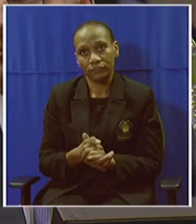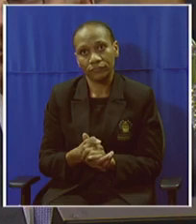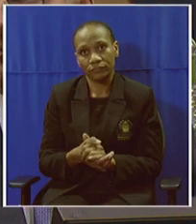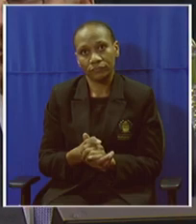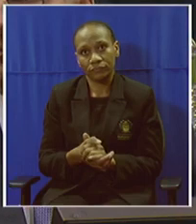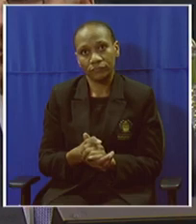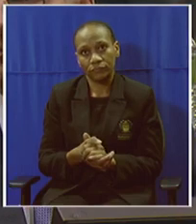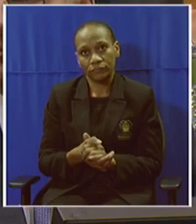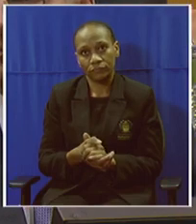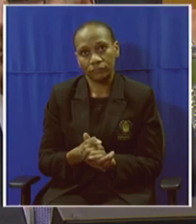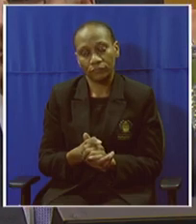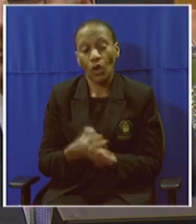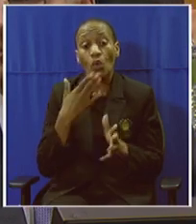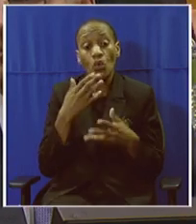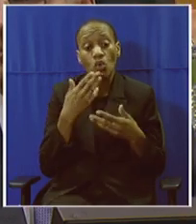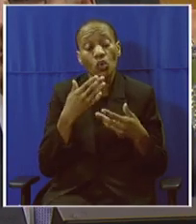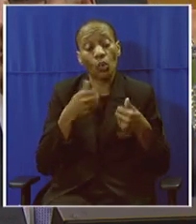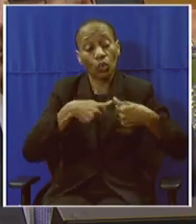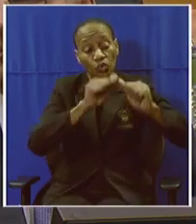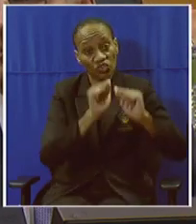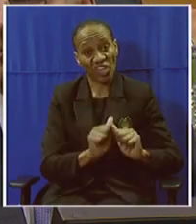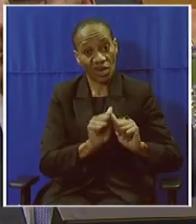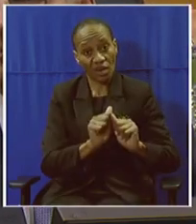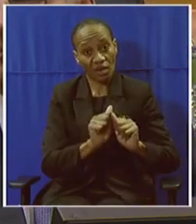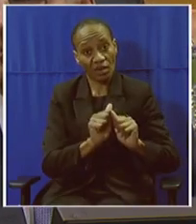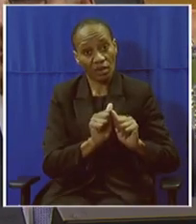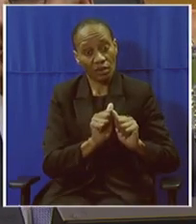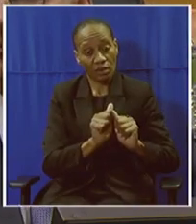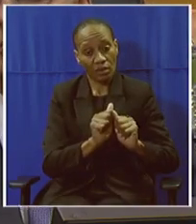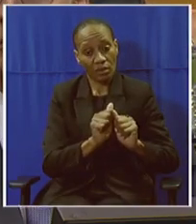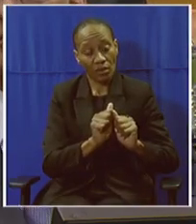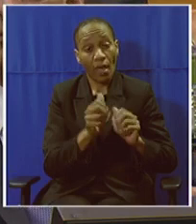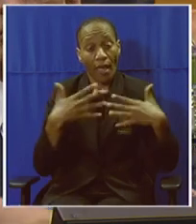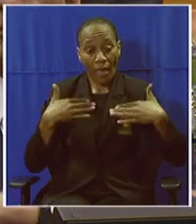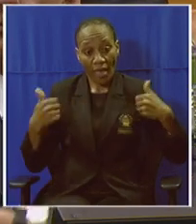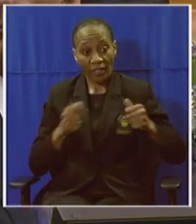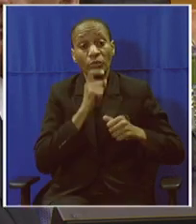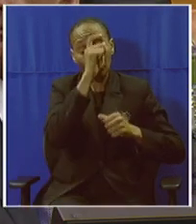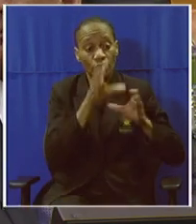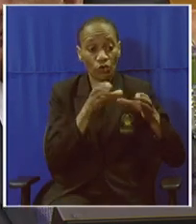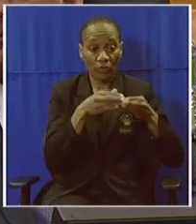Be co-chaired by the chairperson of the Portfolio Committee on Health and